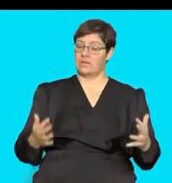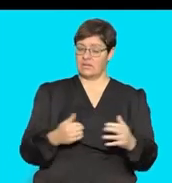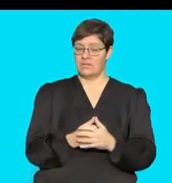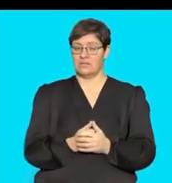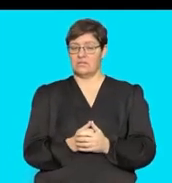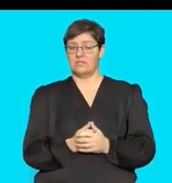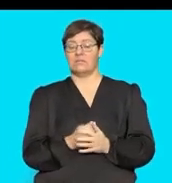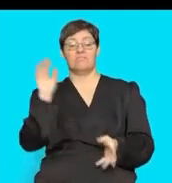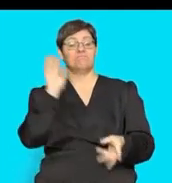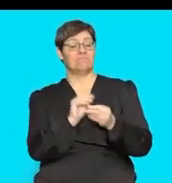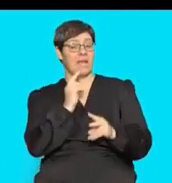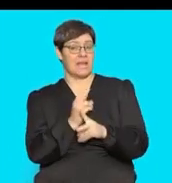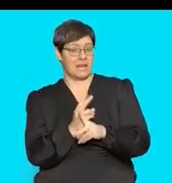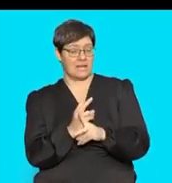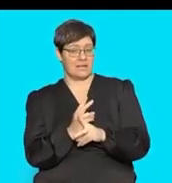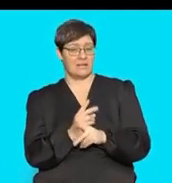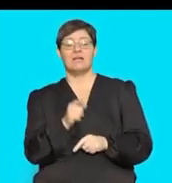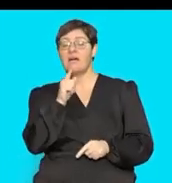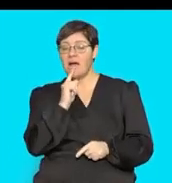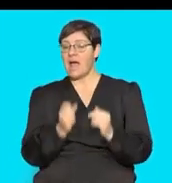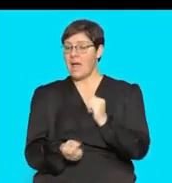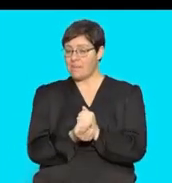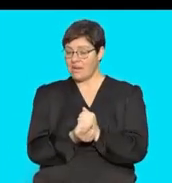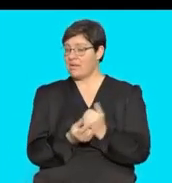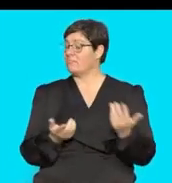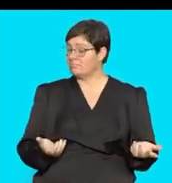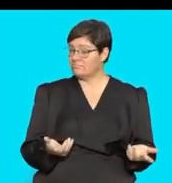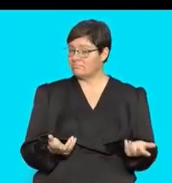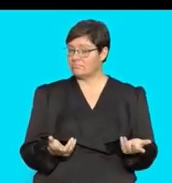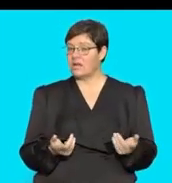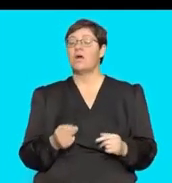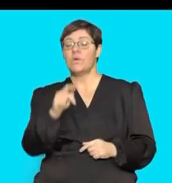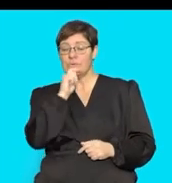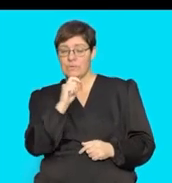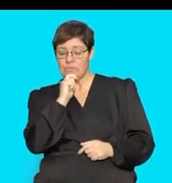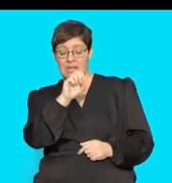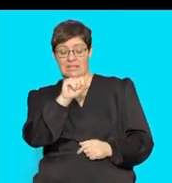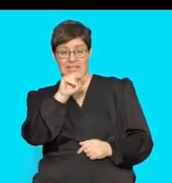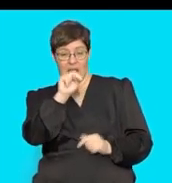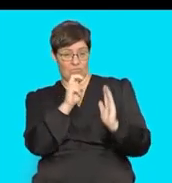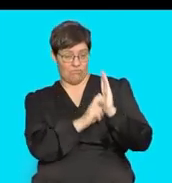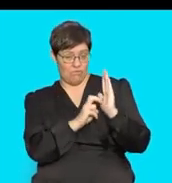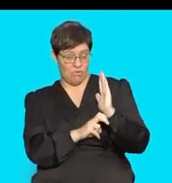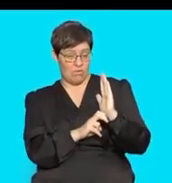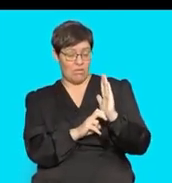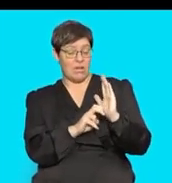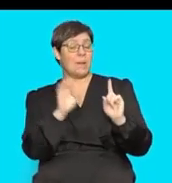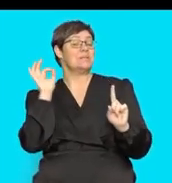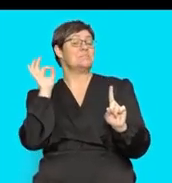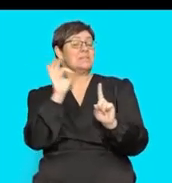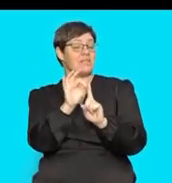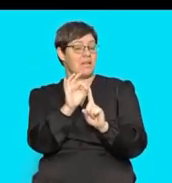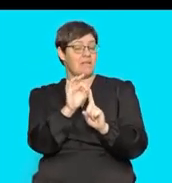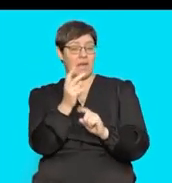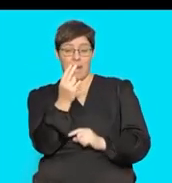Okay, so just to recap again, ambiguous case occurs when we can use the sine rule, but specifically